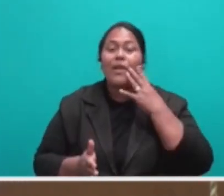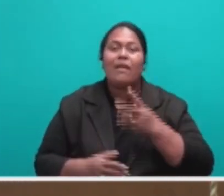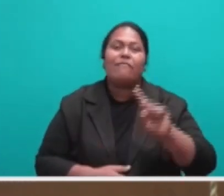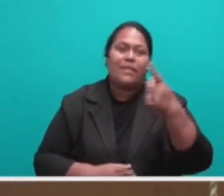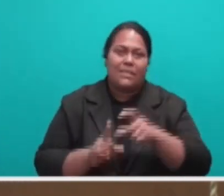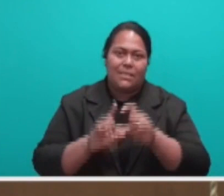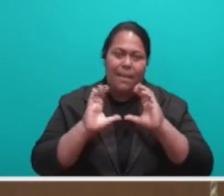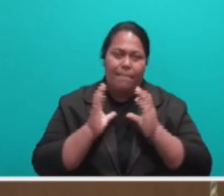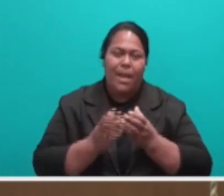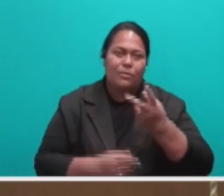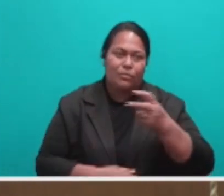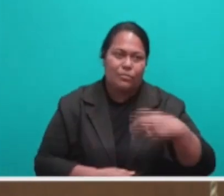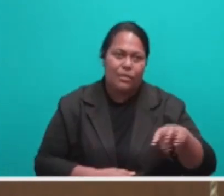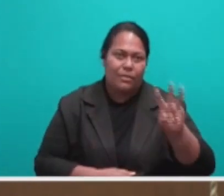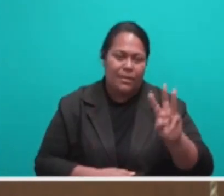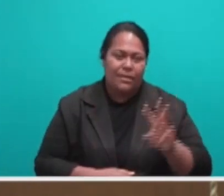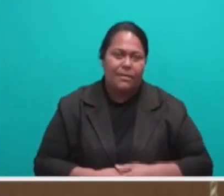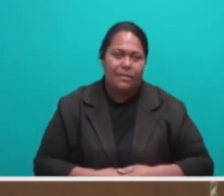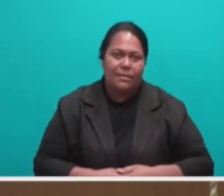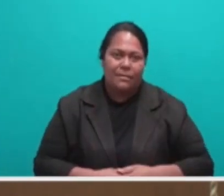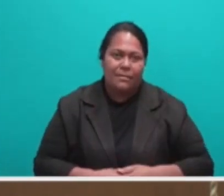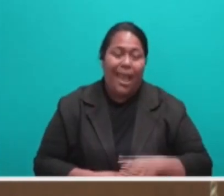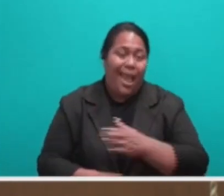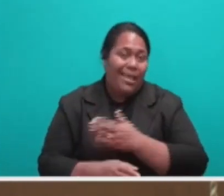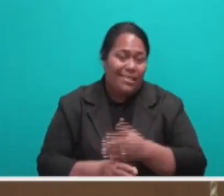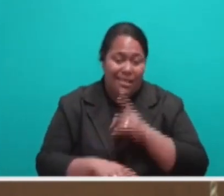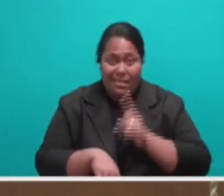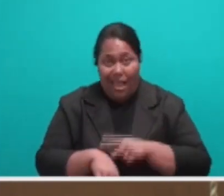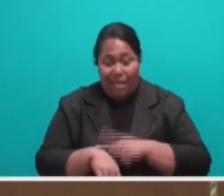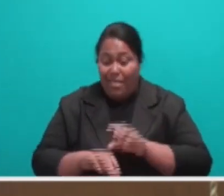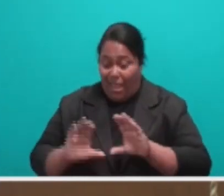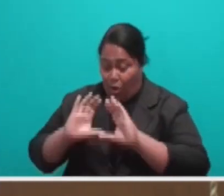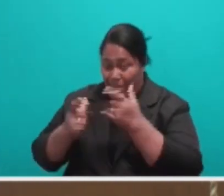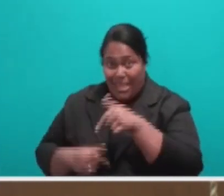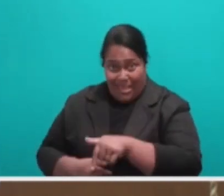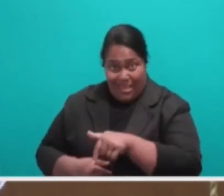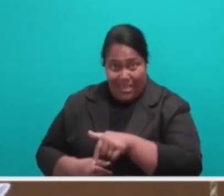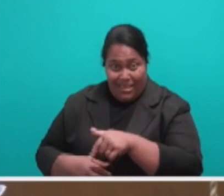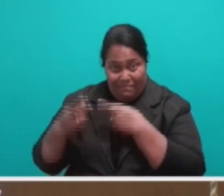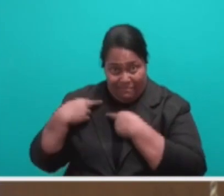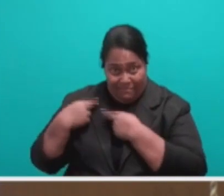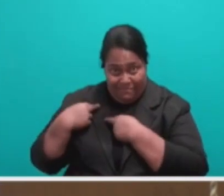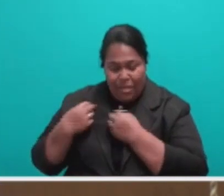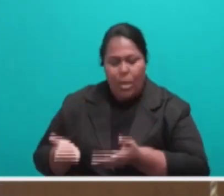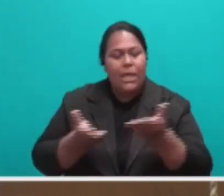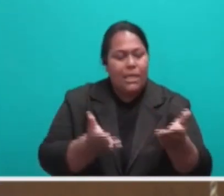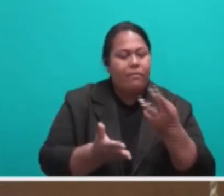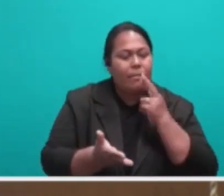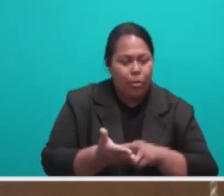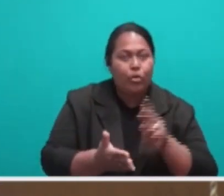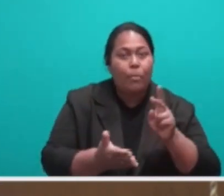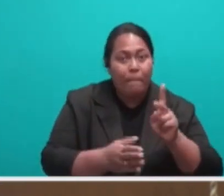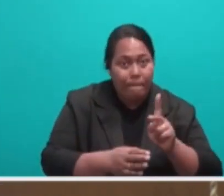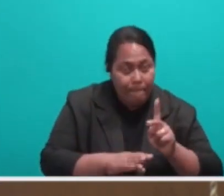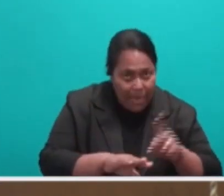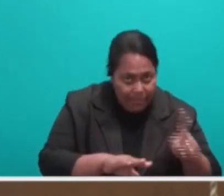December 2023 until such time that the Emoluments Committee tables its report in Parliament and